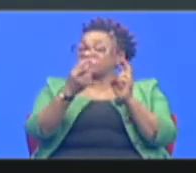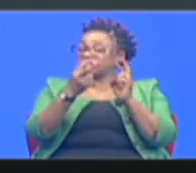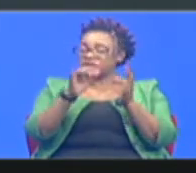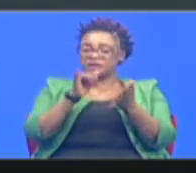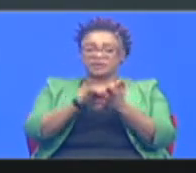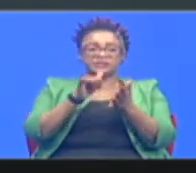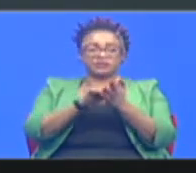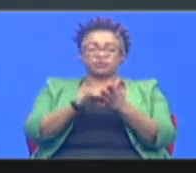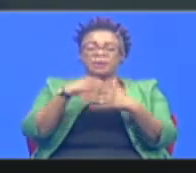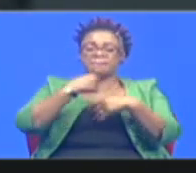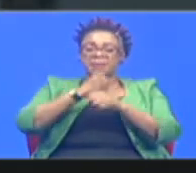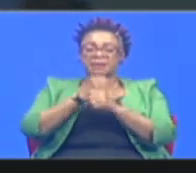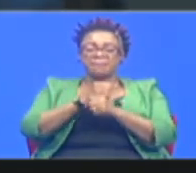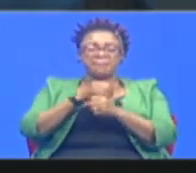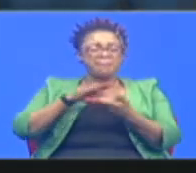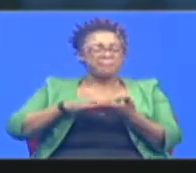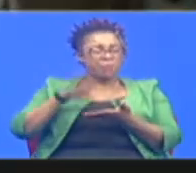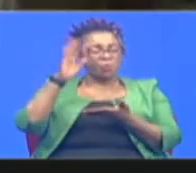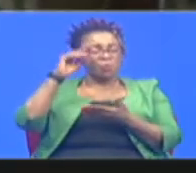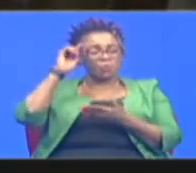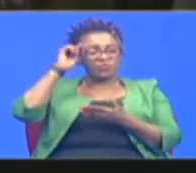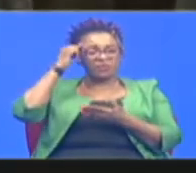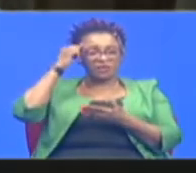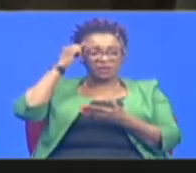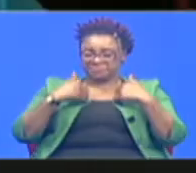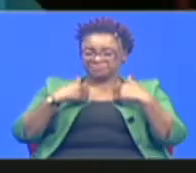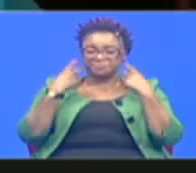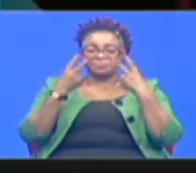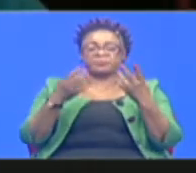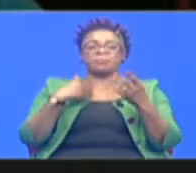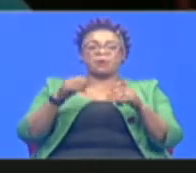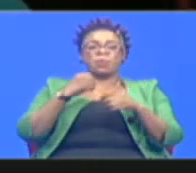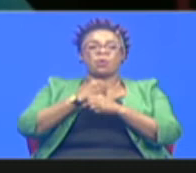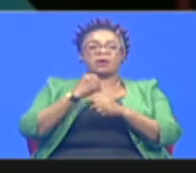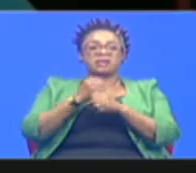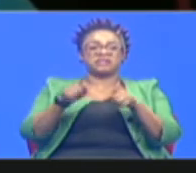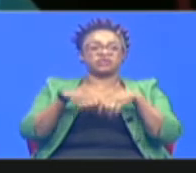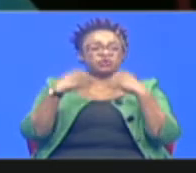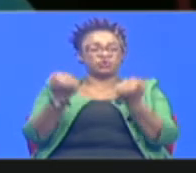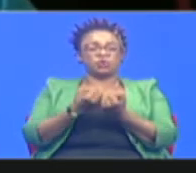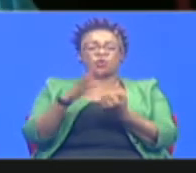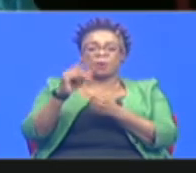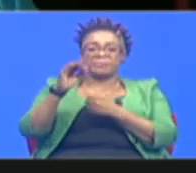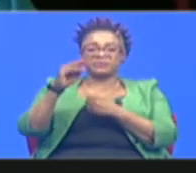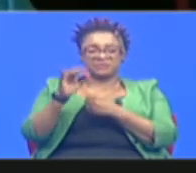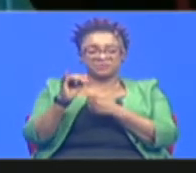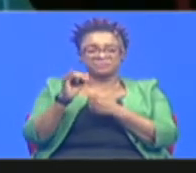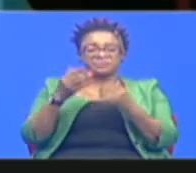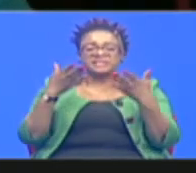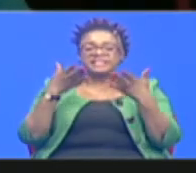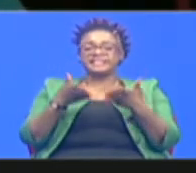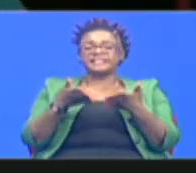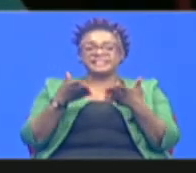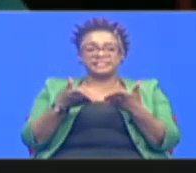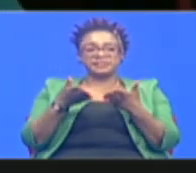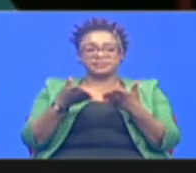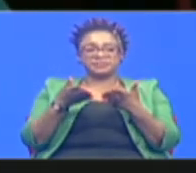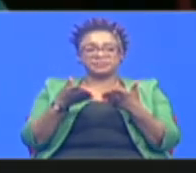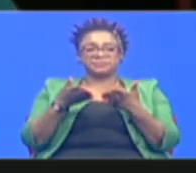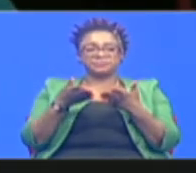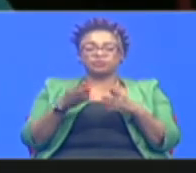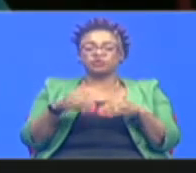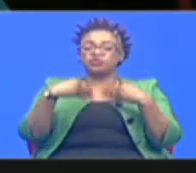many reflecting. Like this shot. I see my work as existing to, give